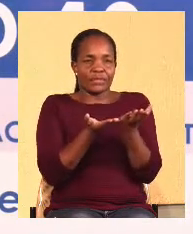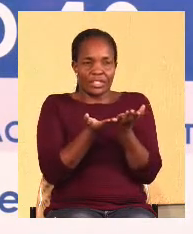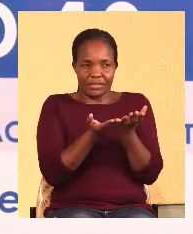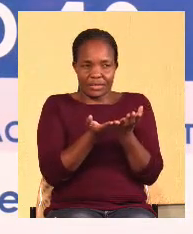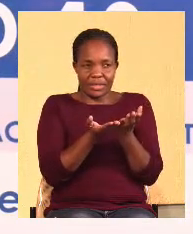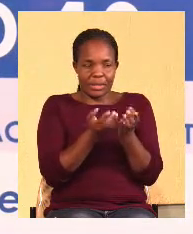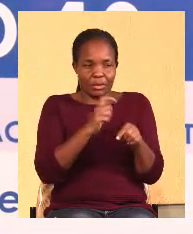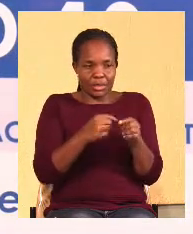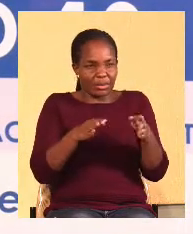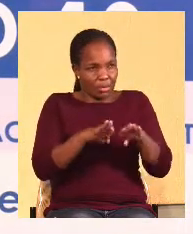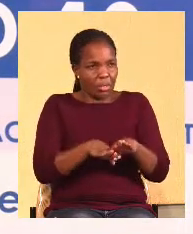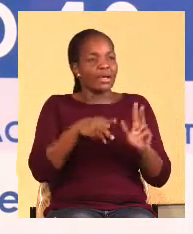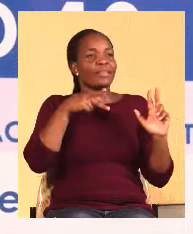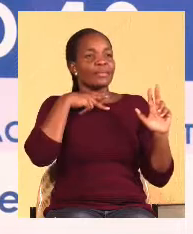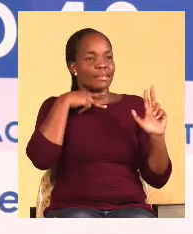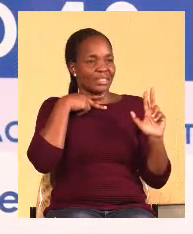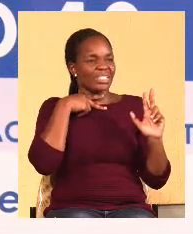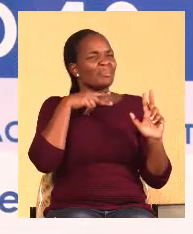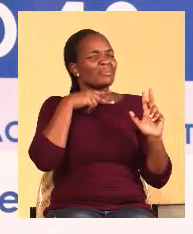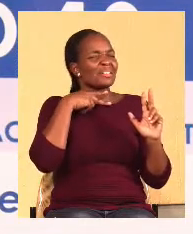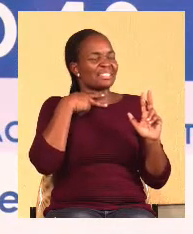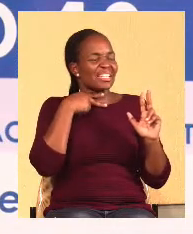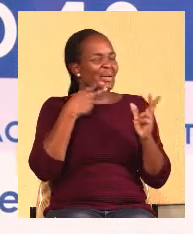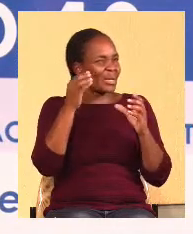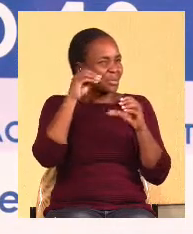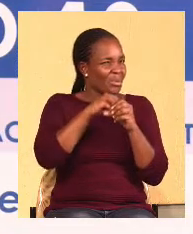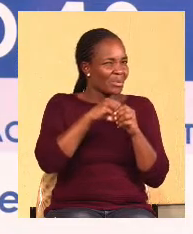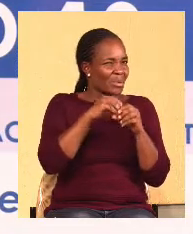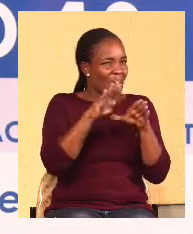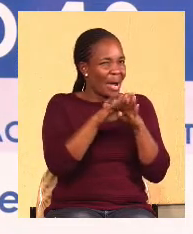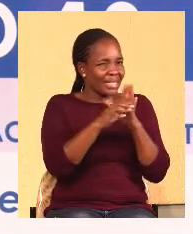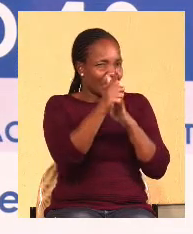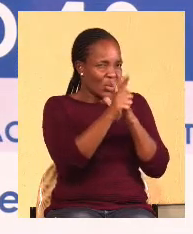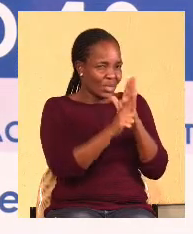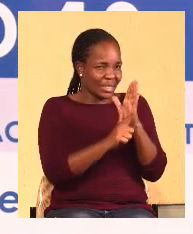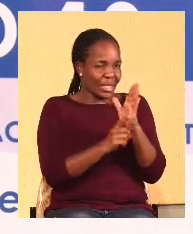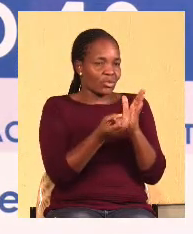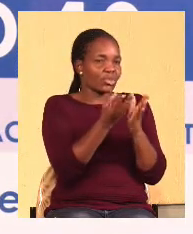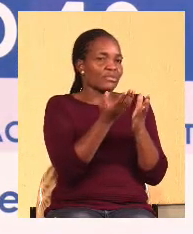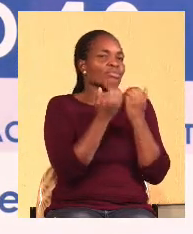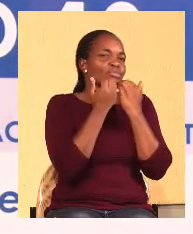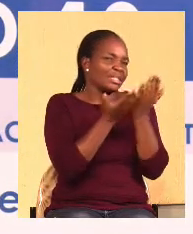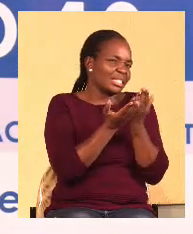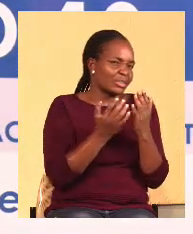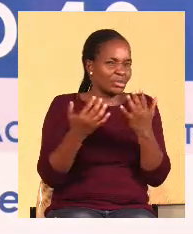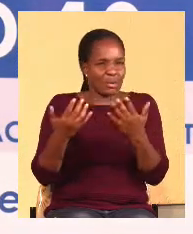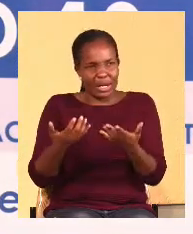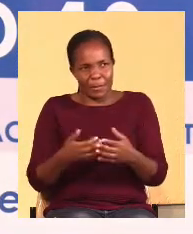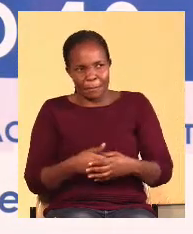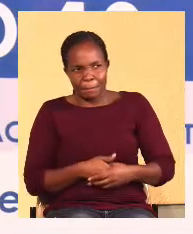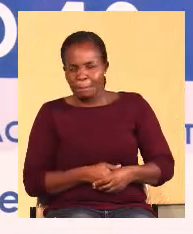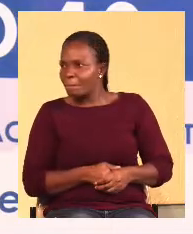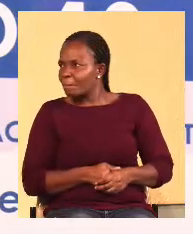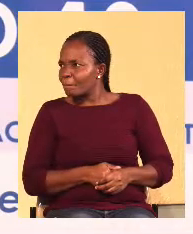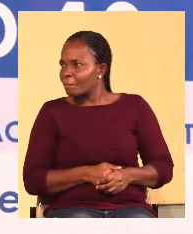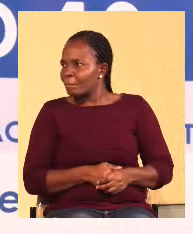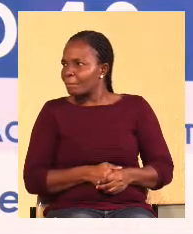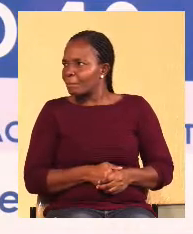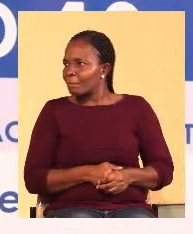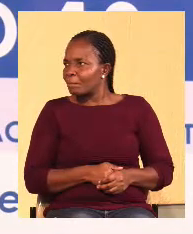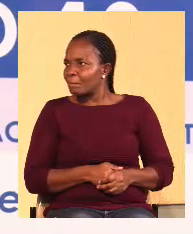state that weddings are prohibited since no mention of them is made? Can a couple get married at a magistrate's court or by a pastor behind